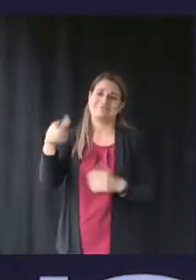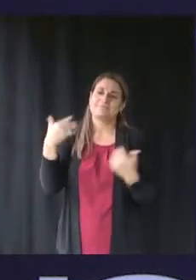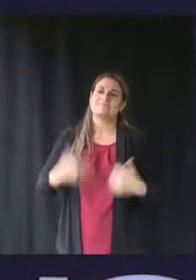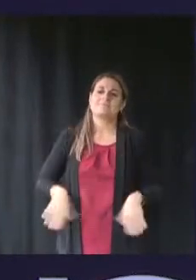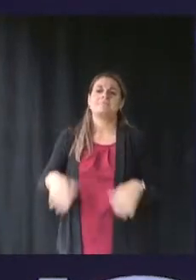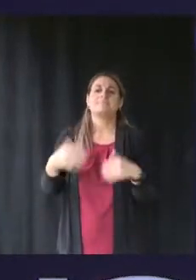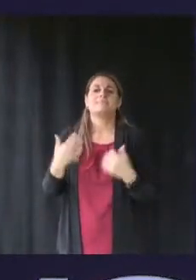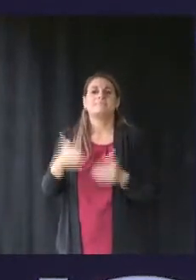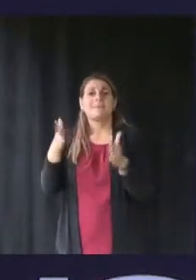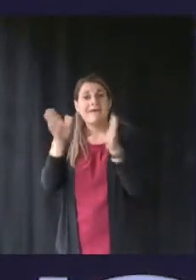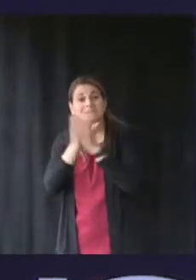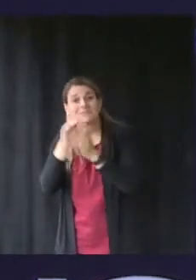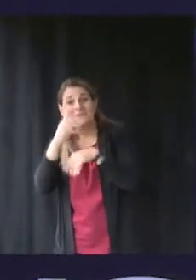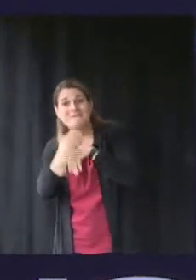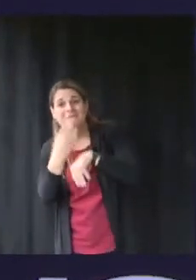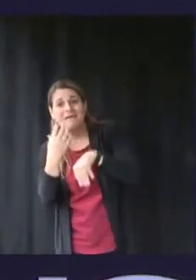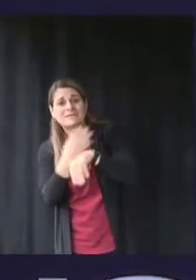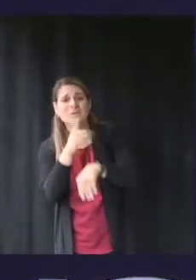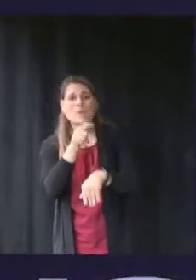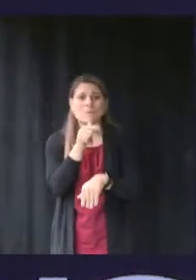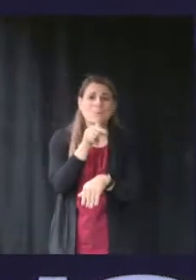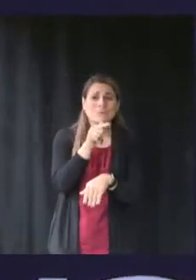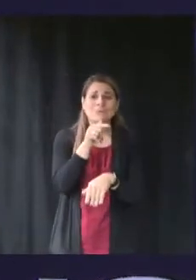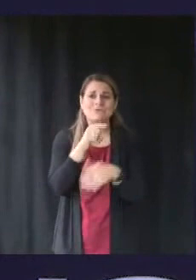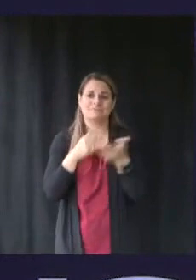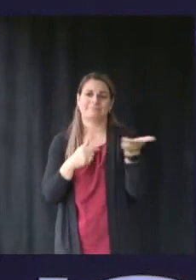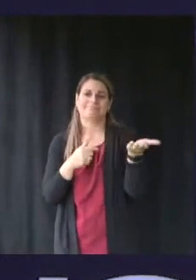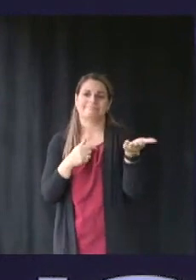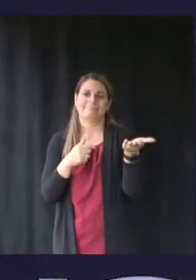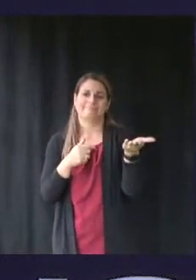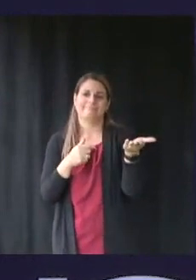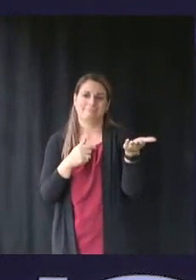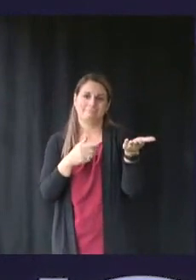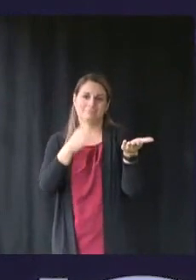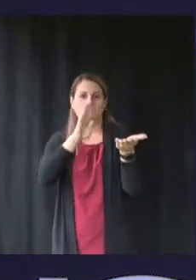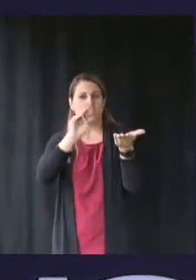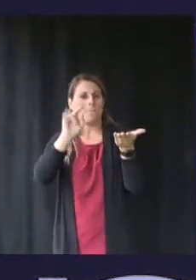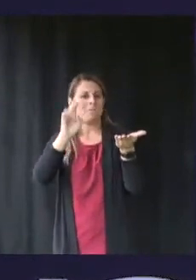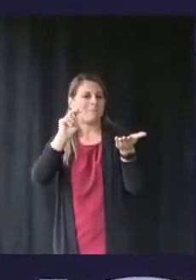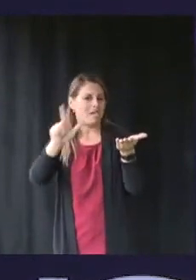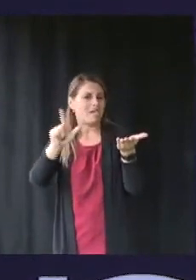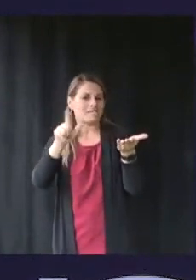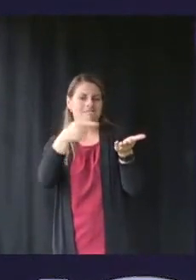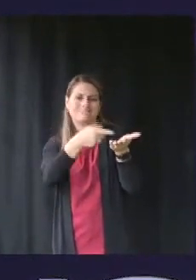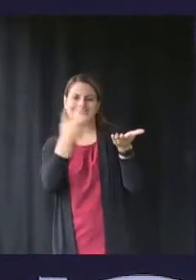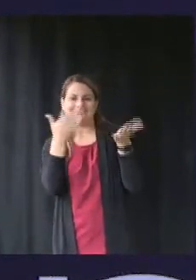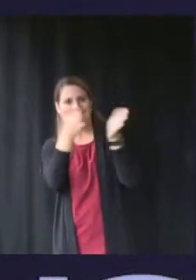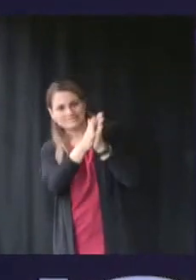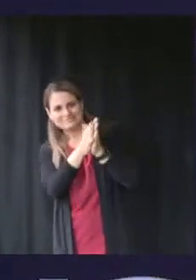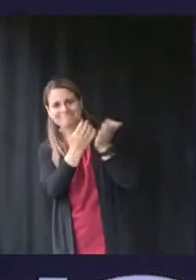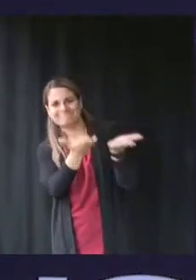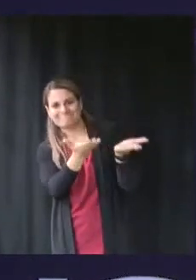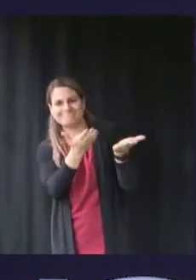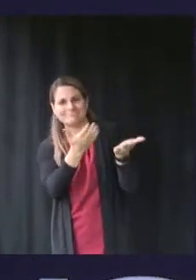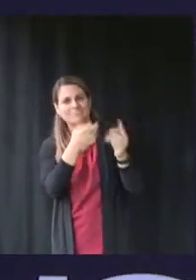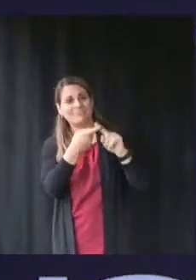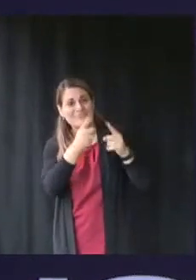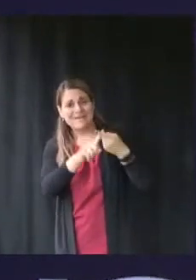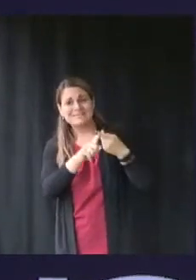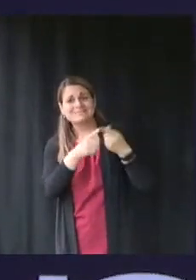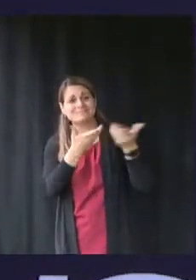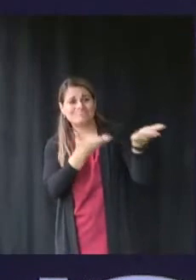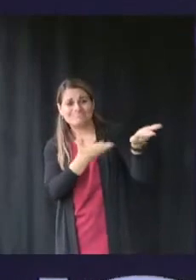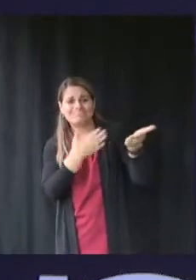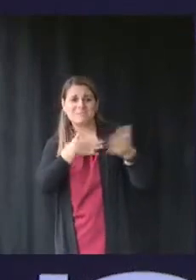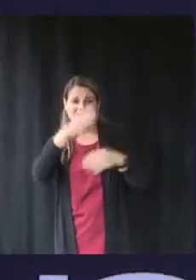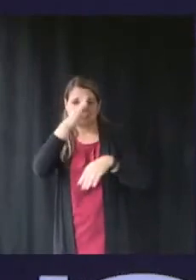real, was then Attorney General Blumenthal. They became friends, and my son was a great